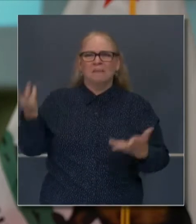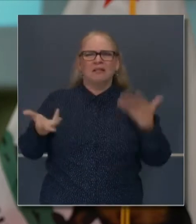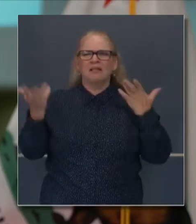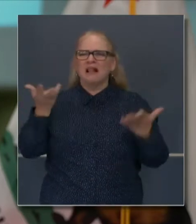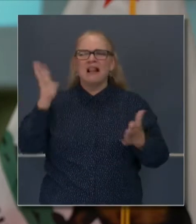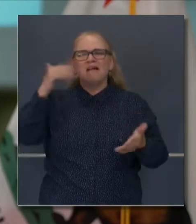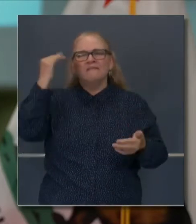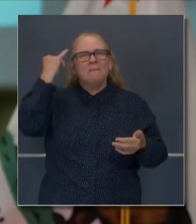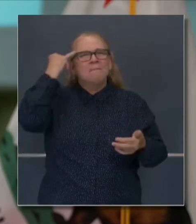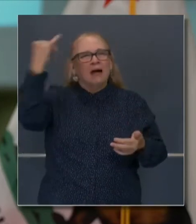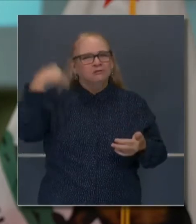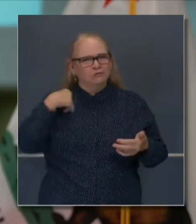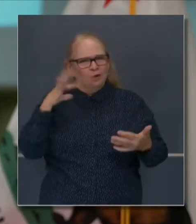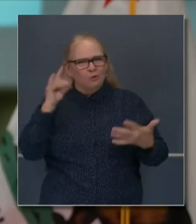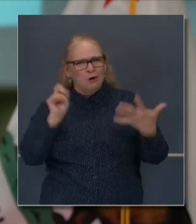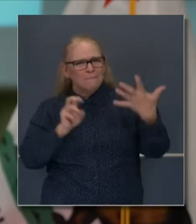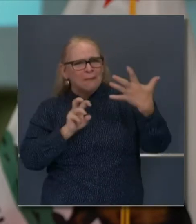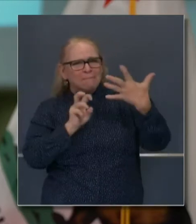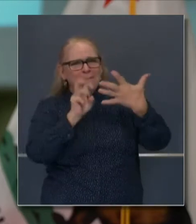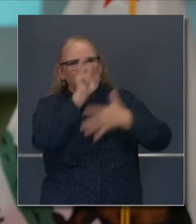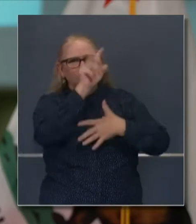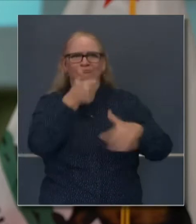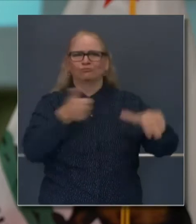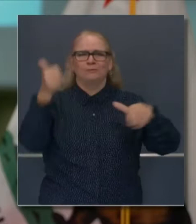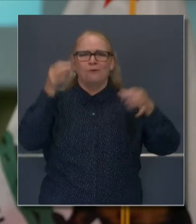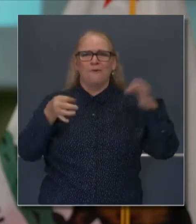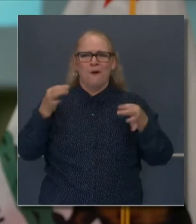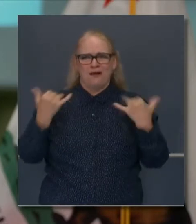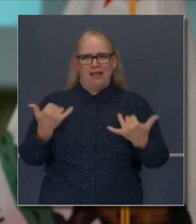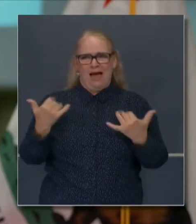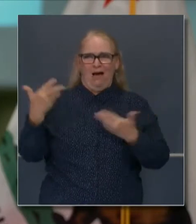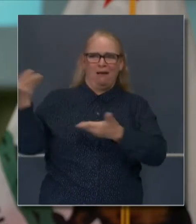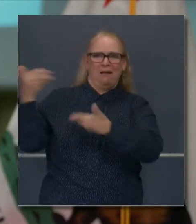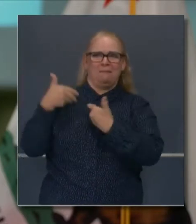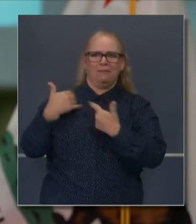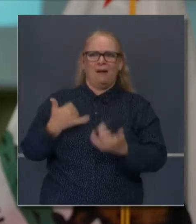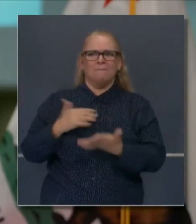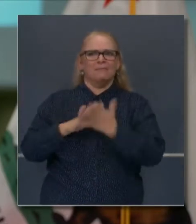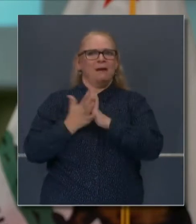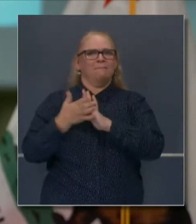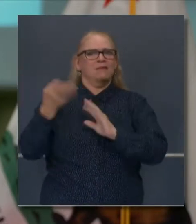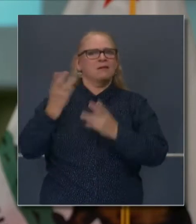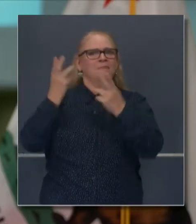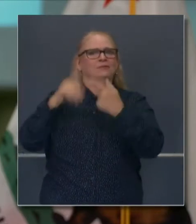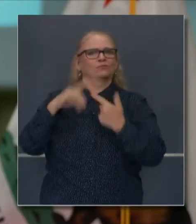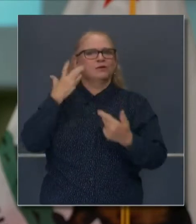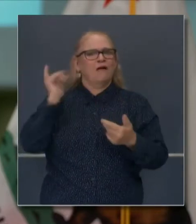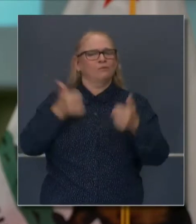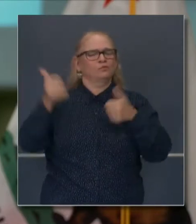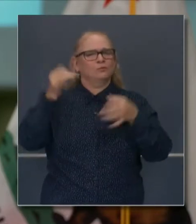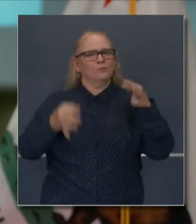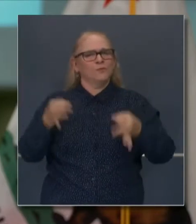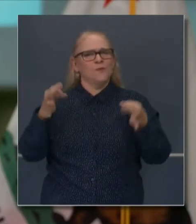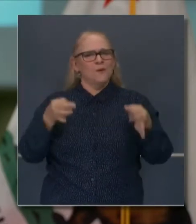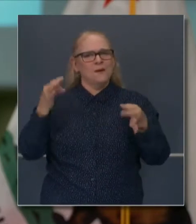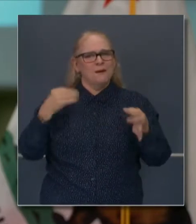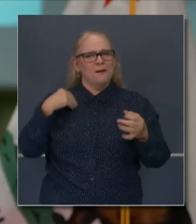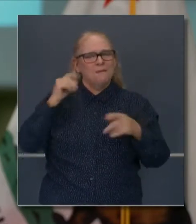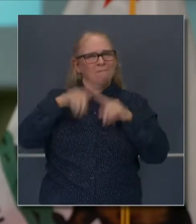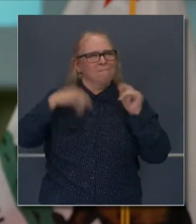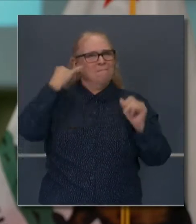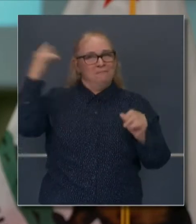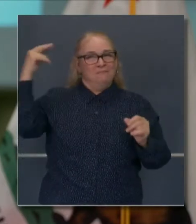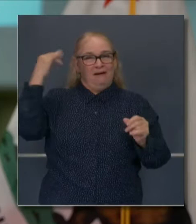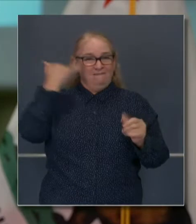stand in this place today, or that they could see that I would be a nominee to the California Supreme Court. What I do